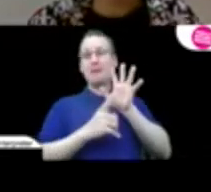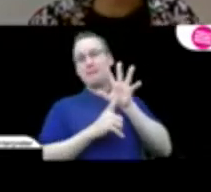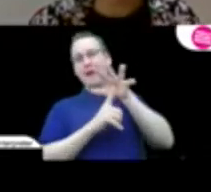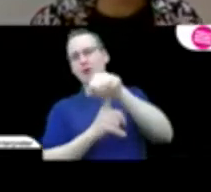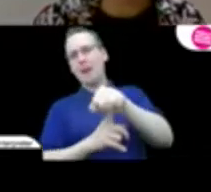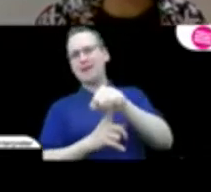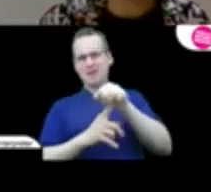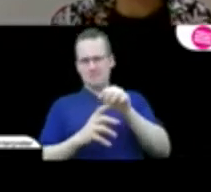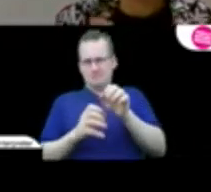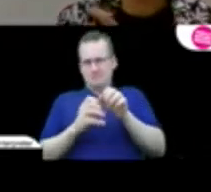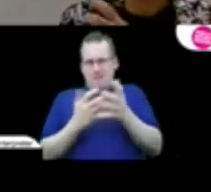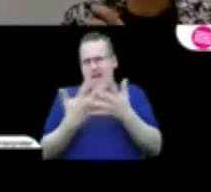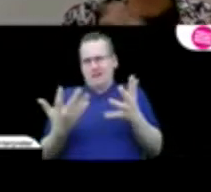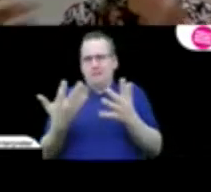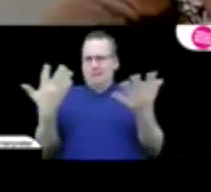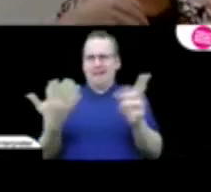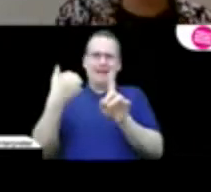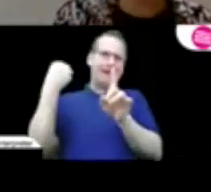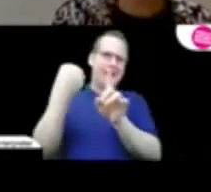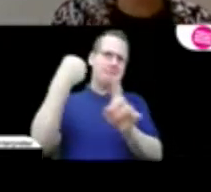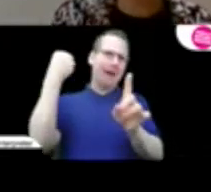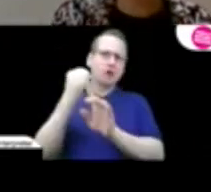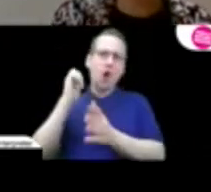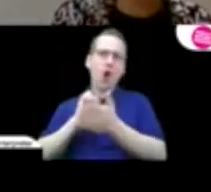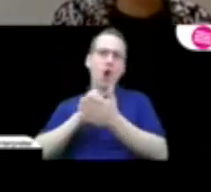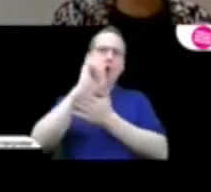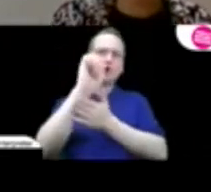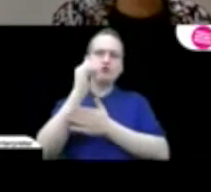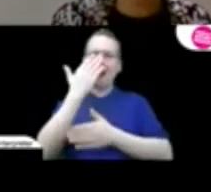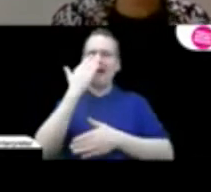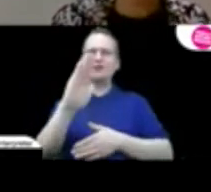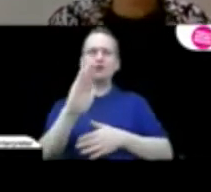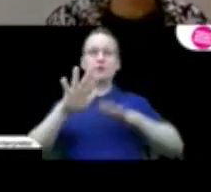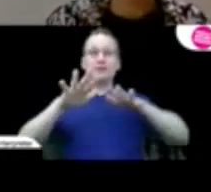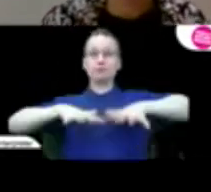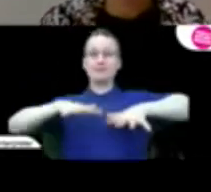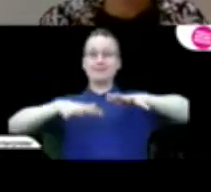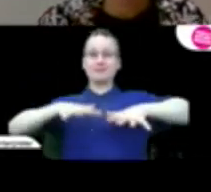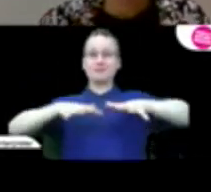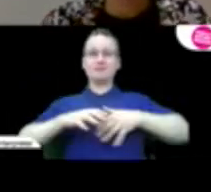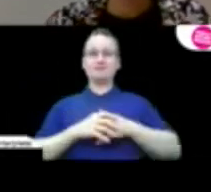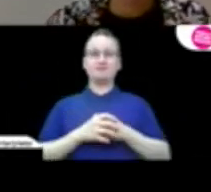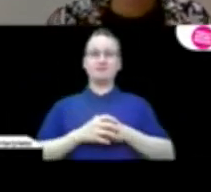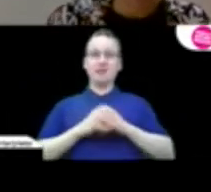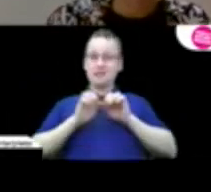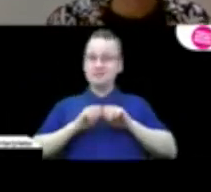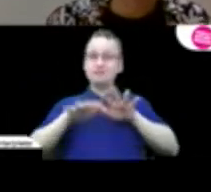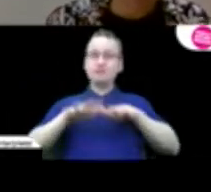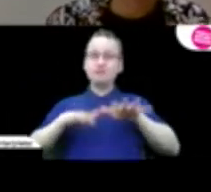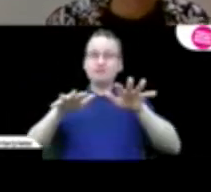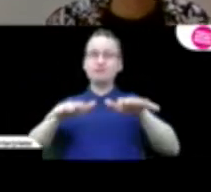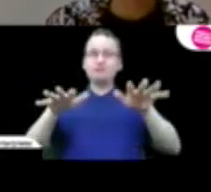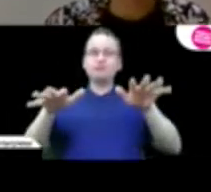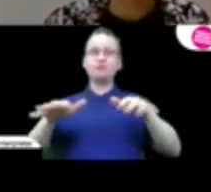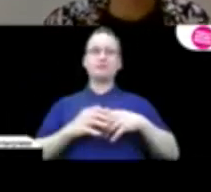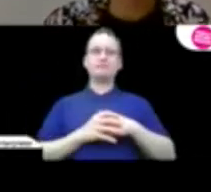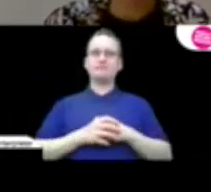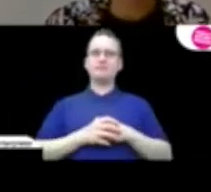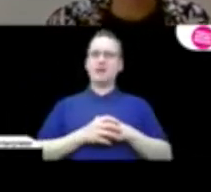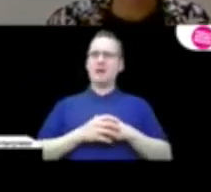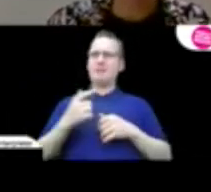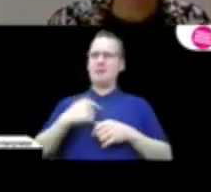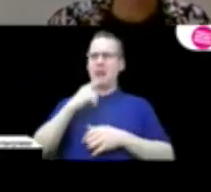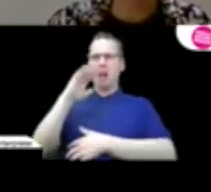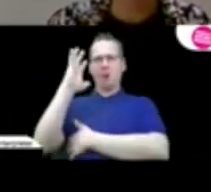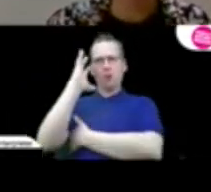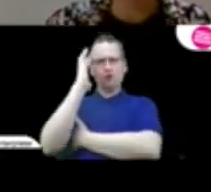massive impact on cultural attitudes within Britain itself. So there were a lot of anxieties over